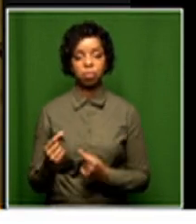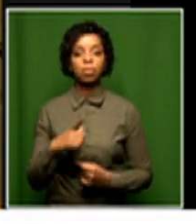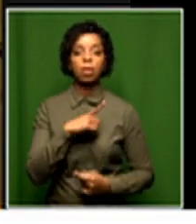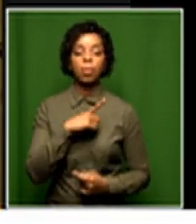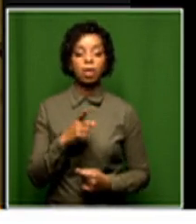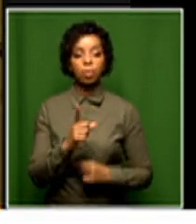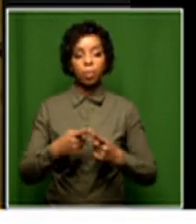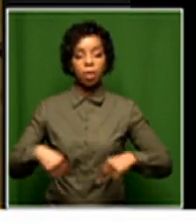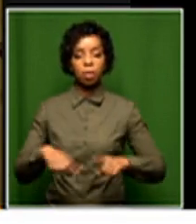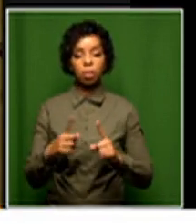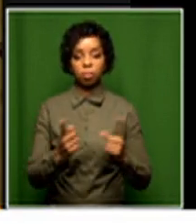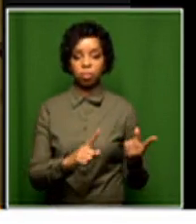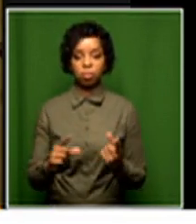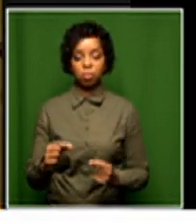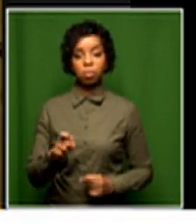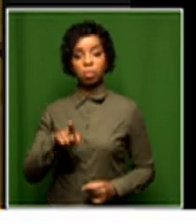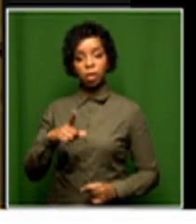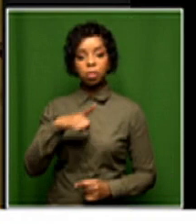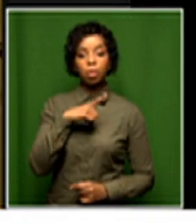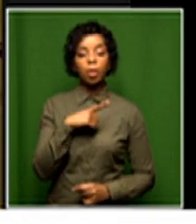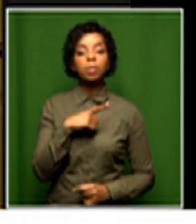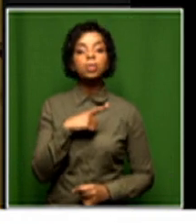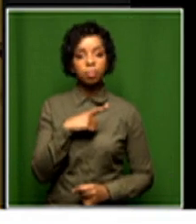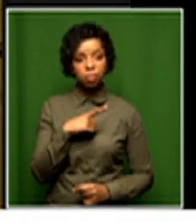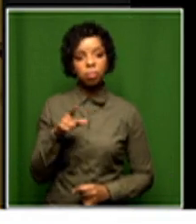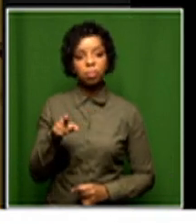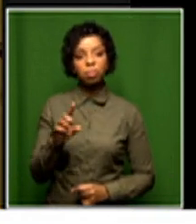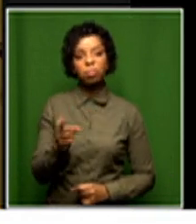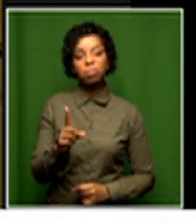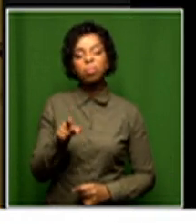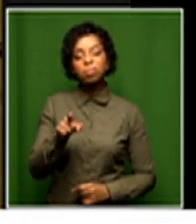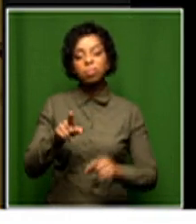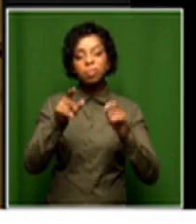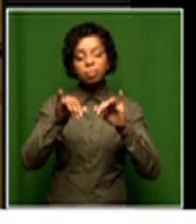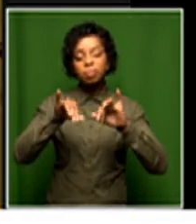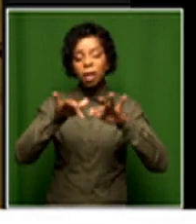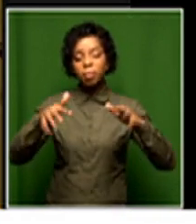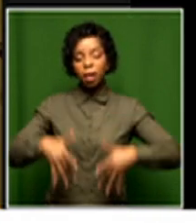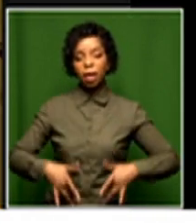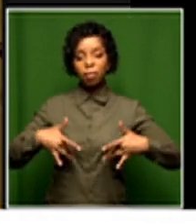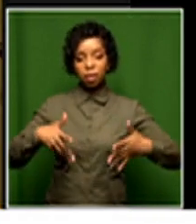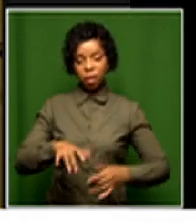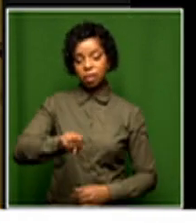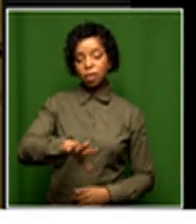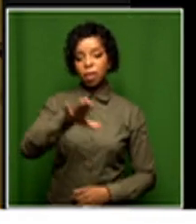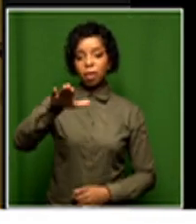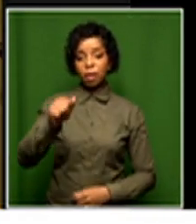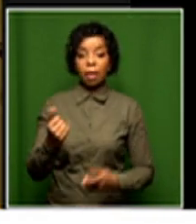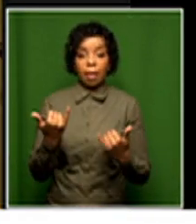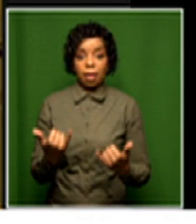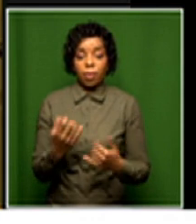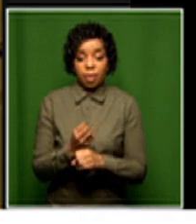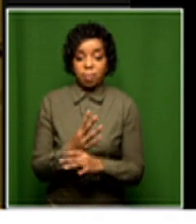because we believe that the ideal of an open and free society in South Africa is increasingly beginning to